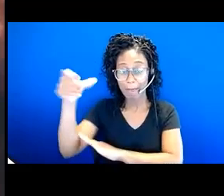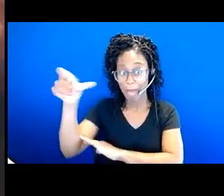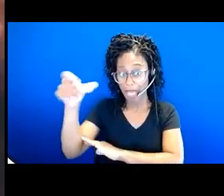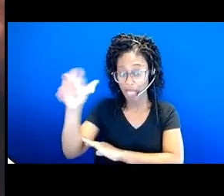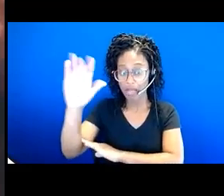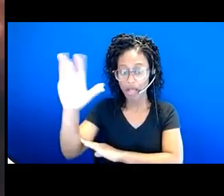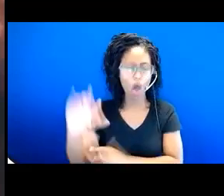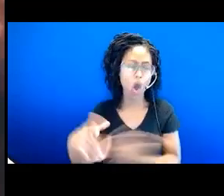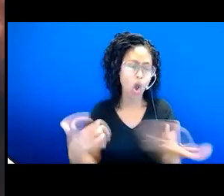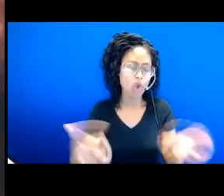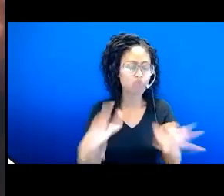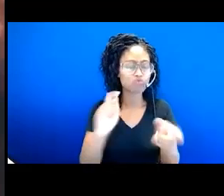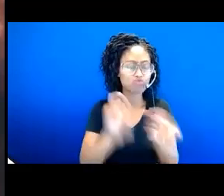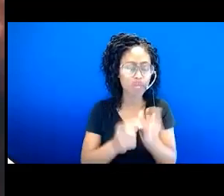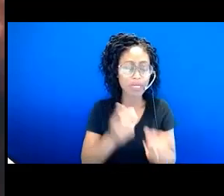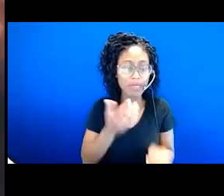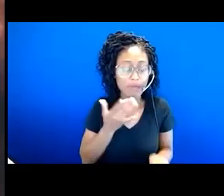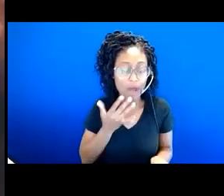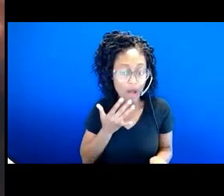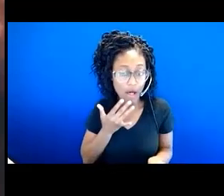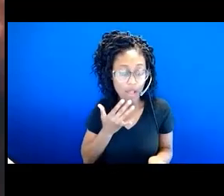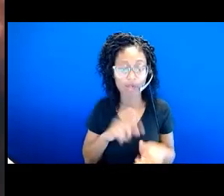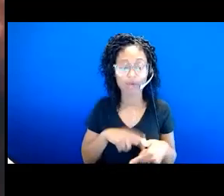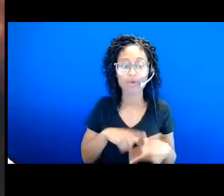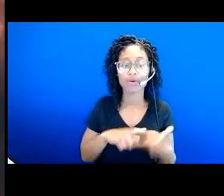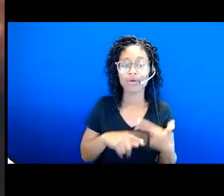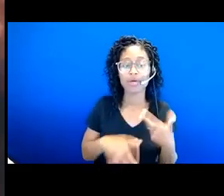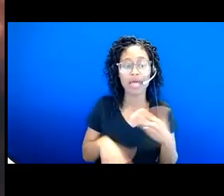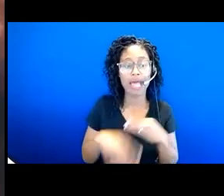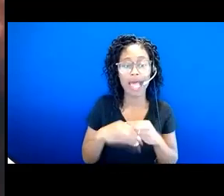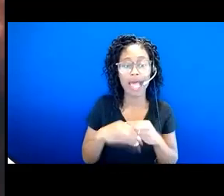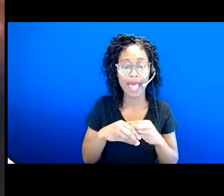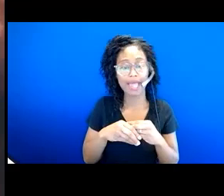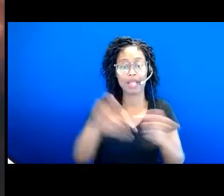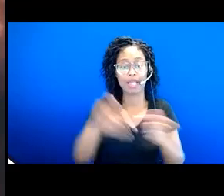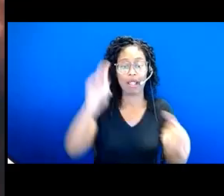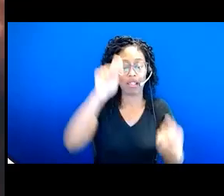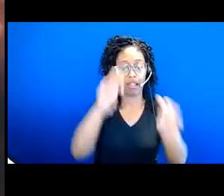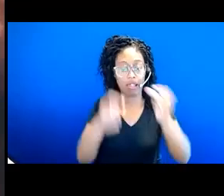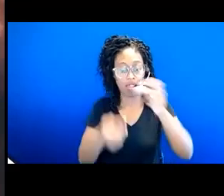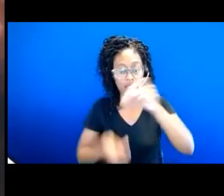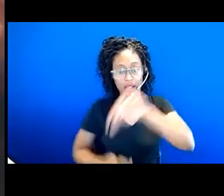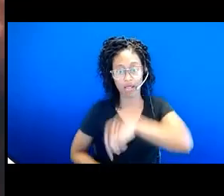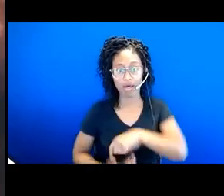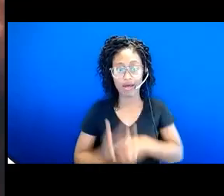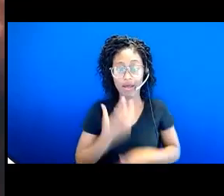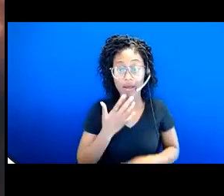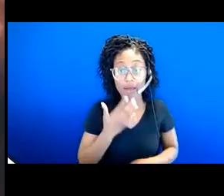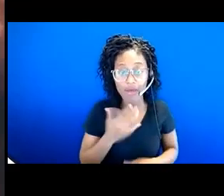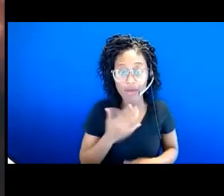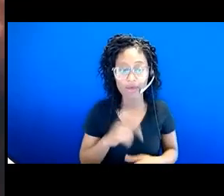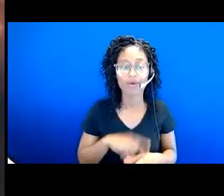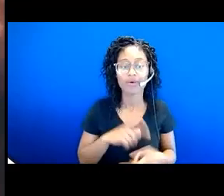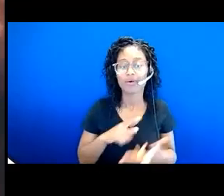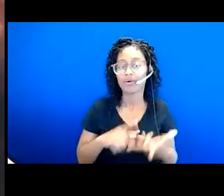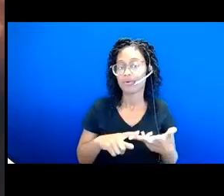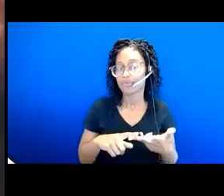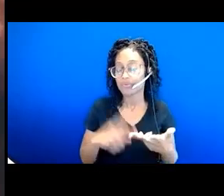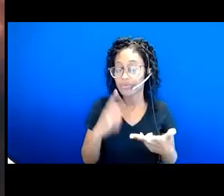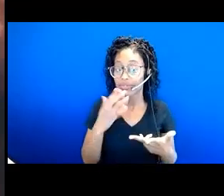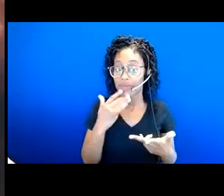colors. You can add a gradient. You can add colors to the content